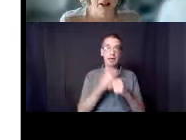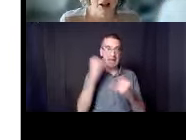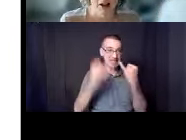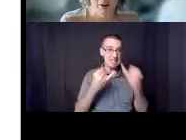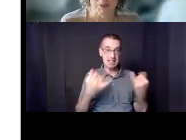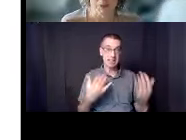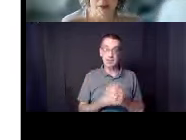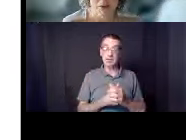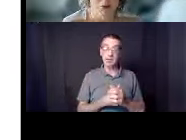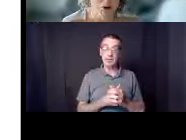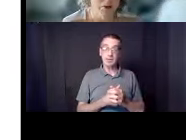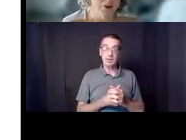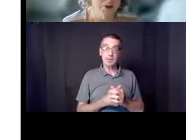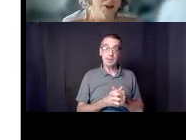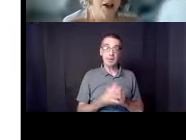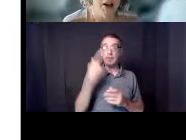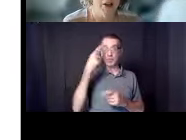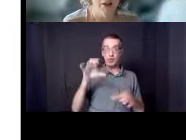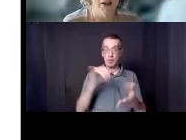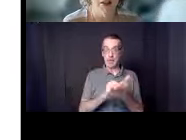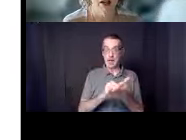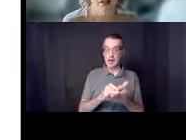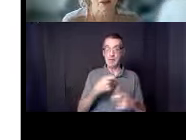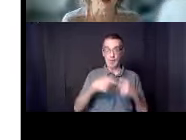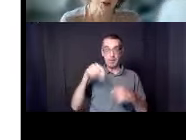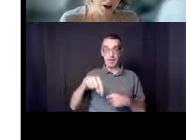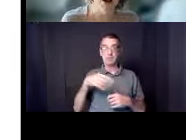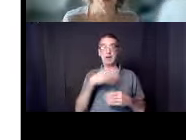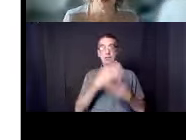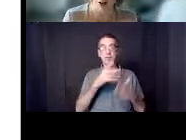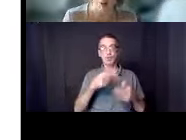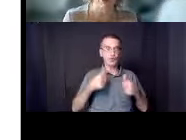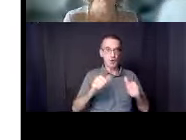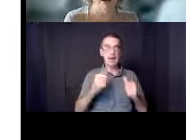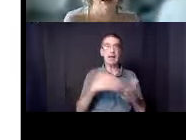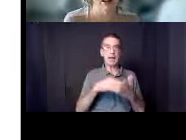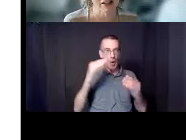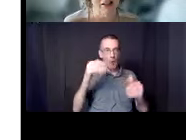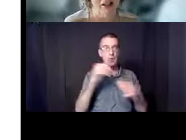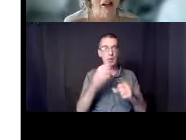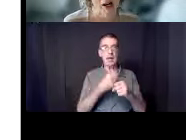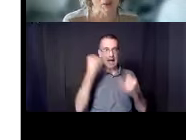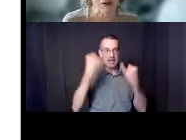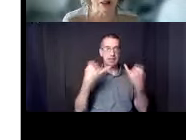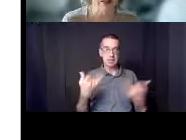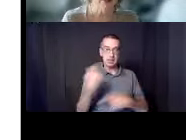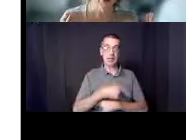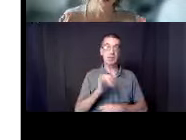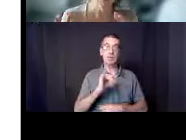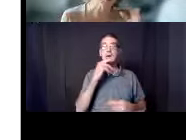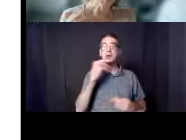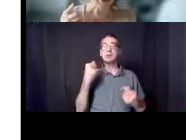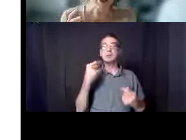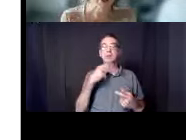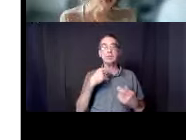ideas for doing that out of this. And some of you are trying, and again, hoping you're getting ideas because